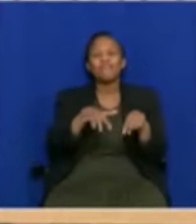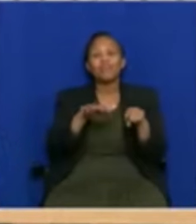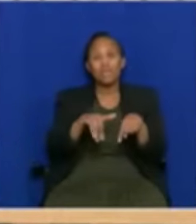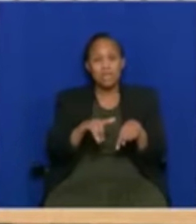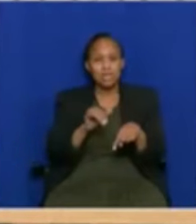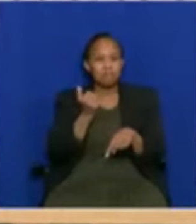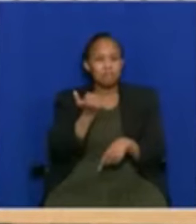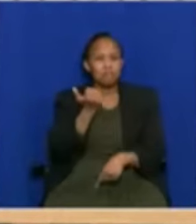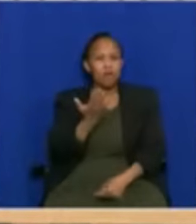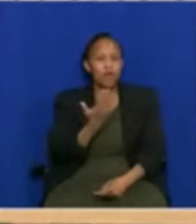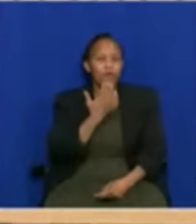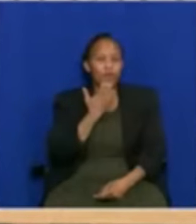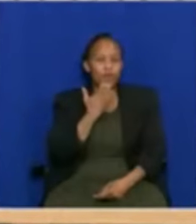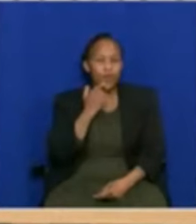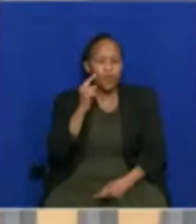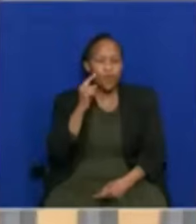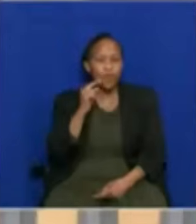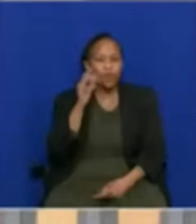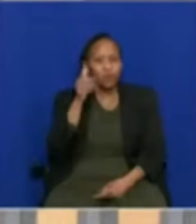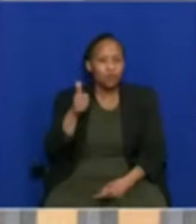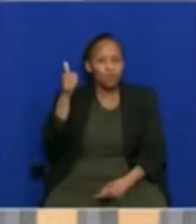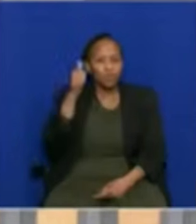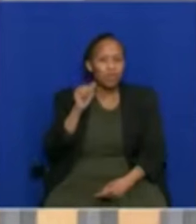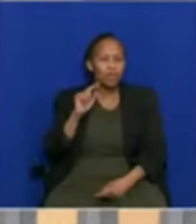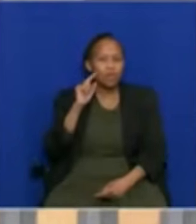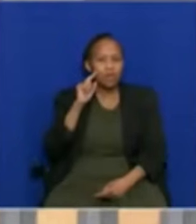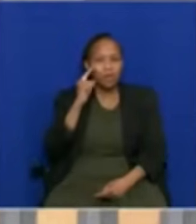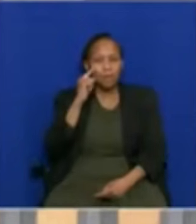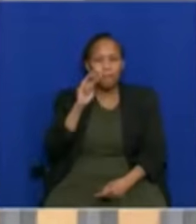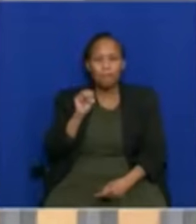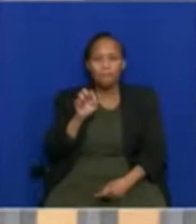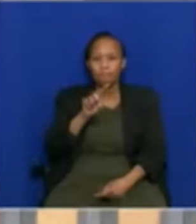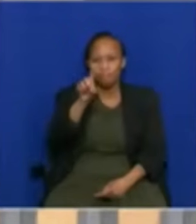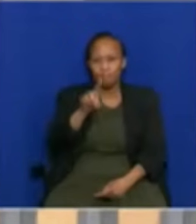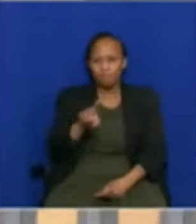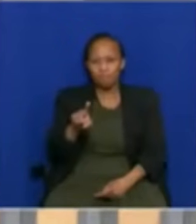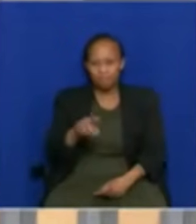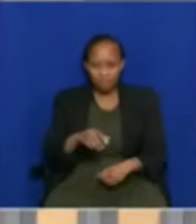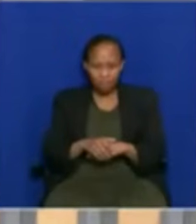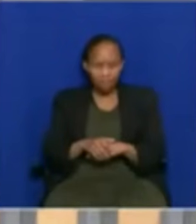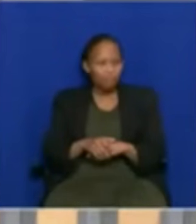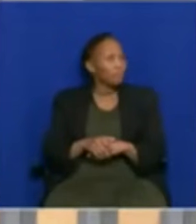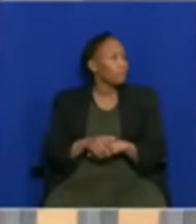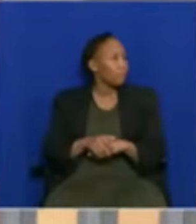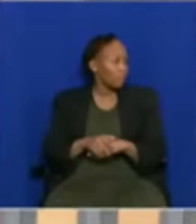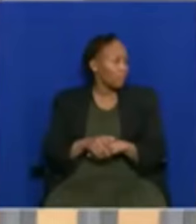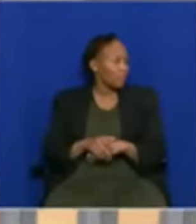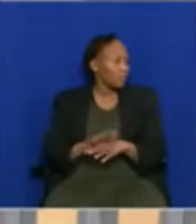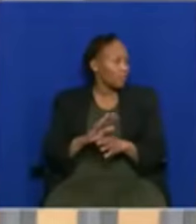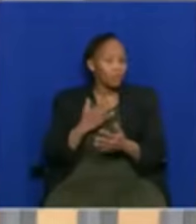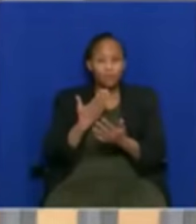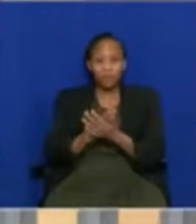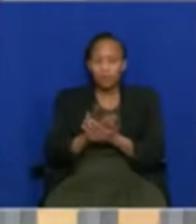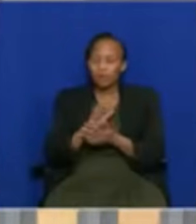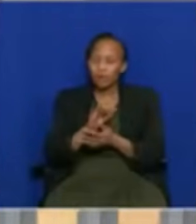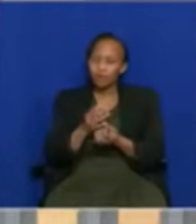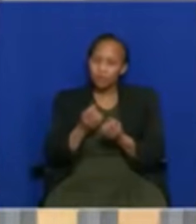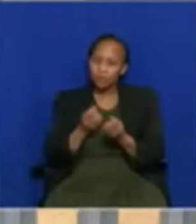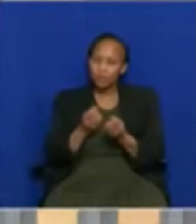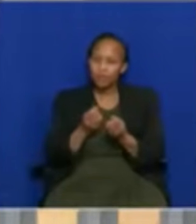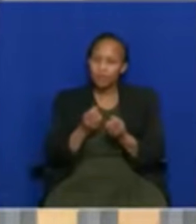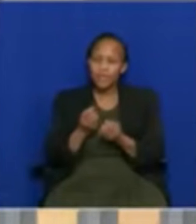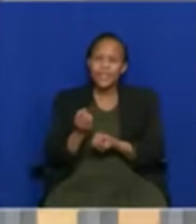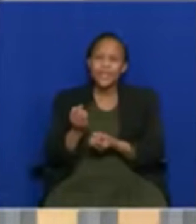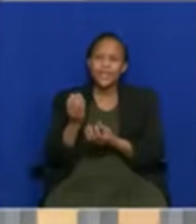may we stand down for him to acquaint himself. For 5 minutes. For you,